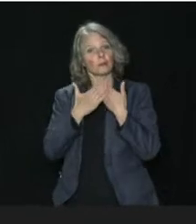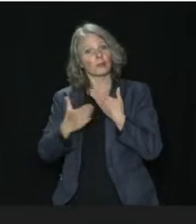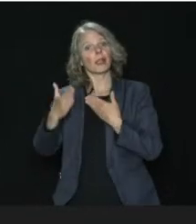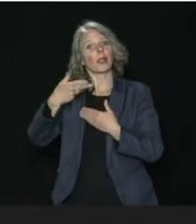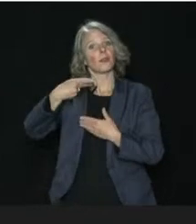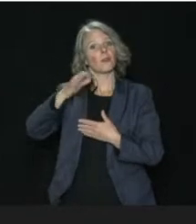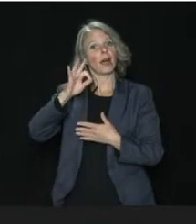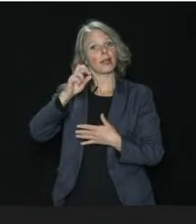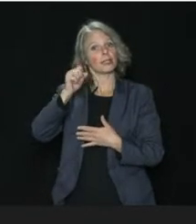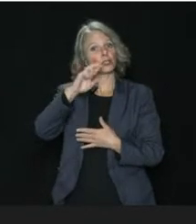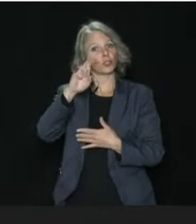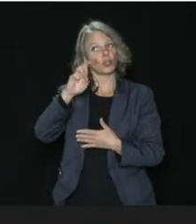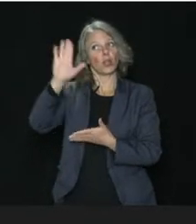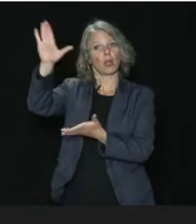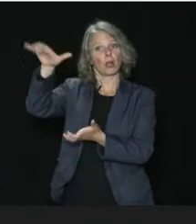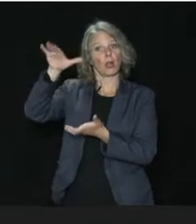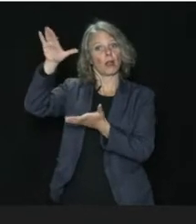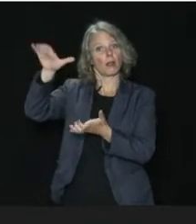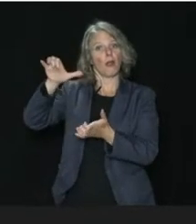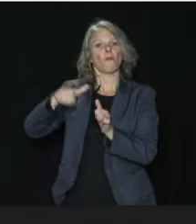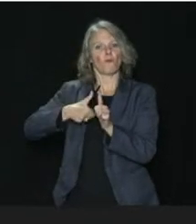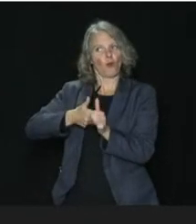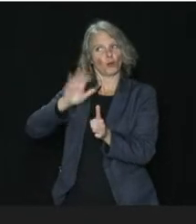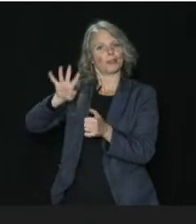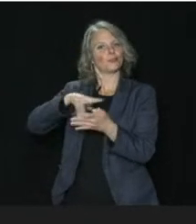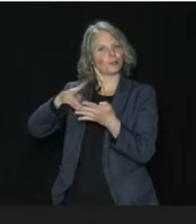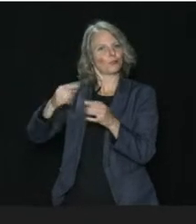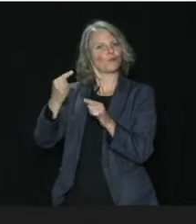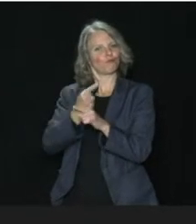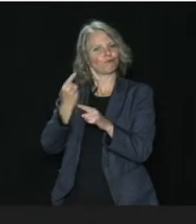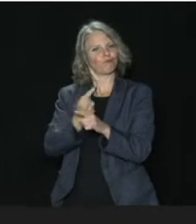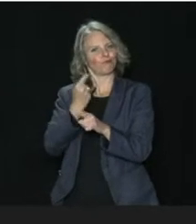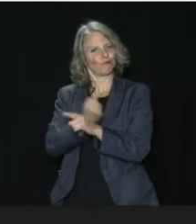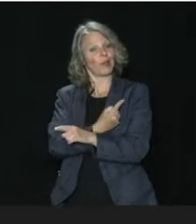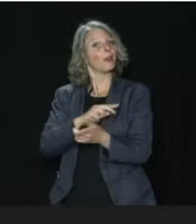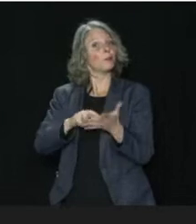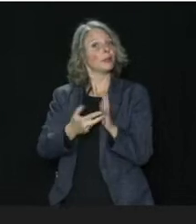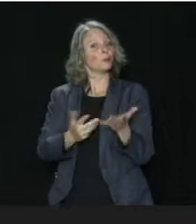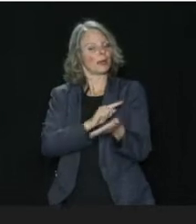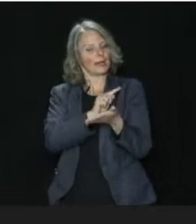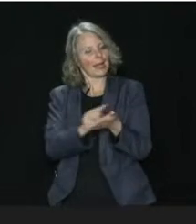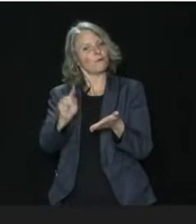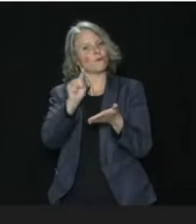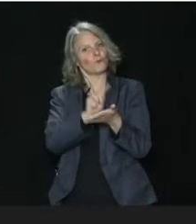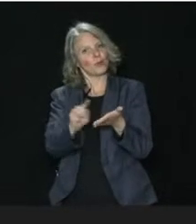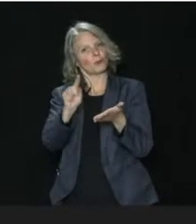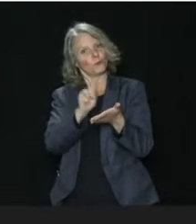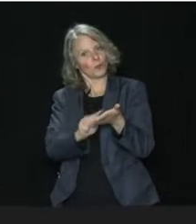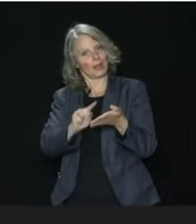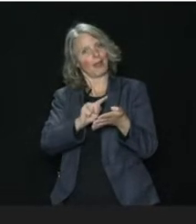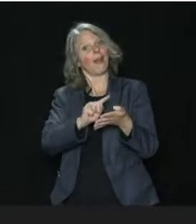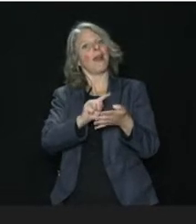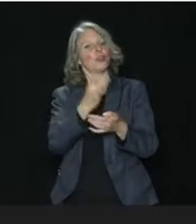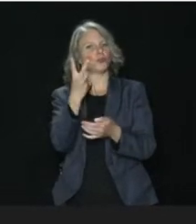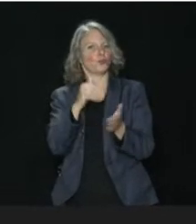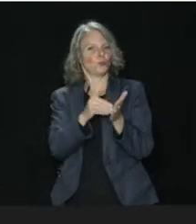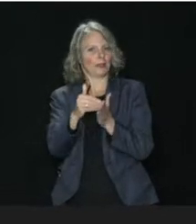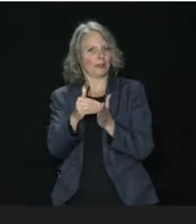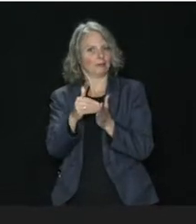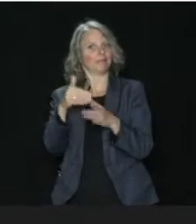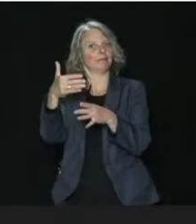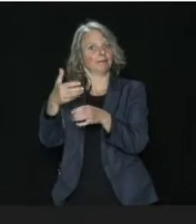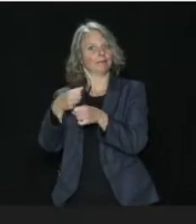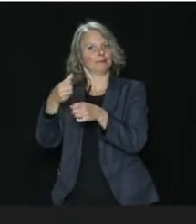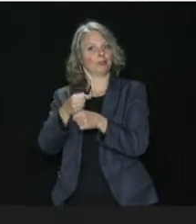vaccine continue to be on track for 2 million doses each week in May.